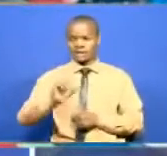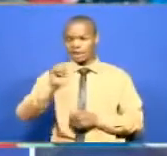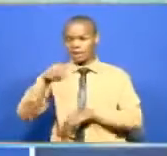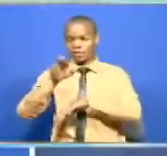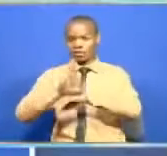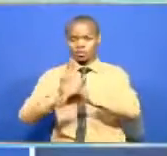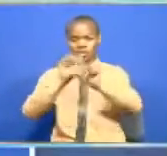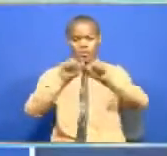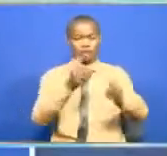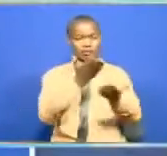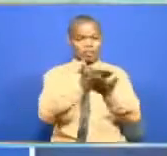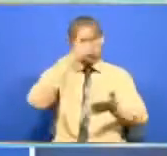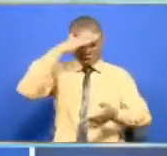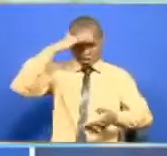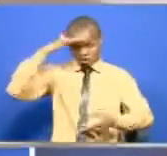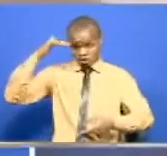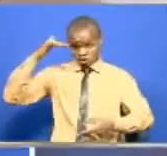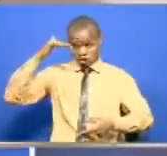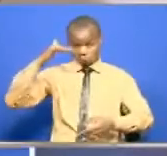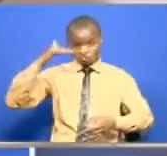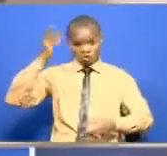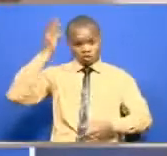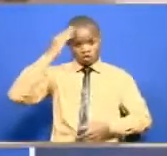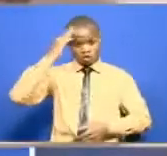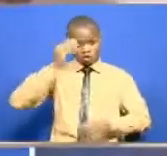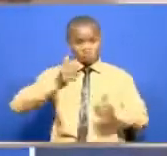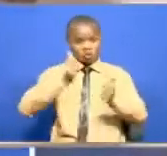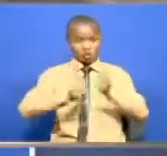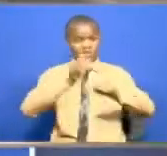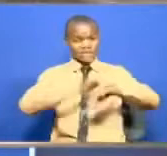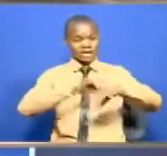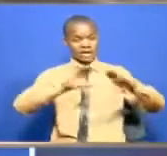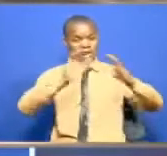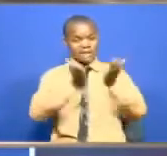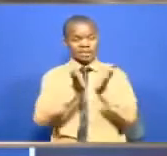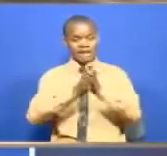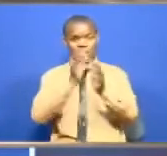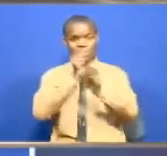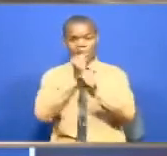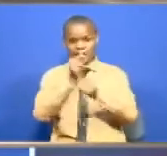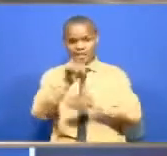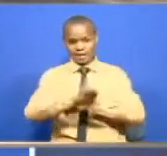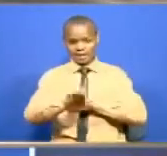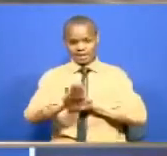the theoretical knowledge gained in class in an actual work environment.